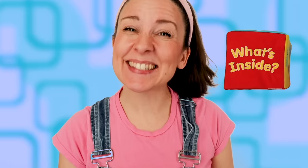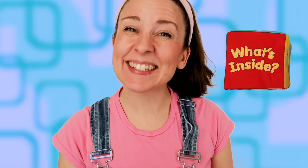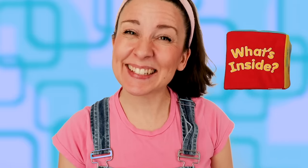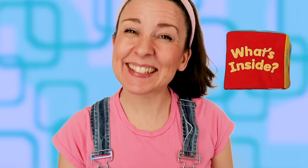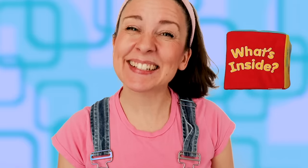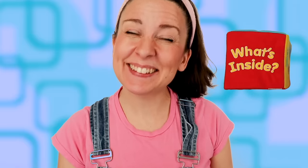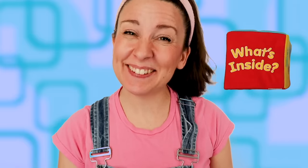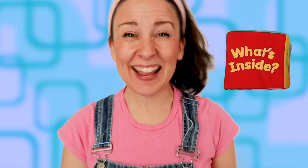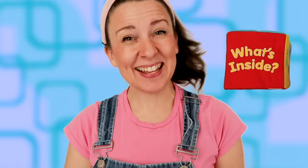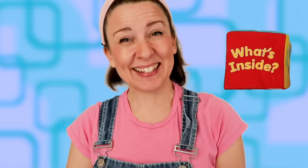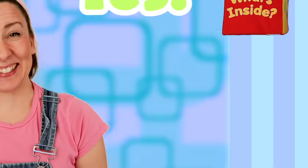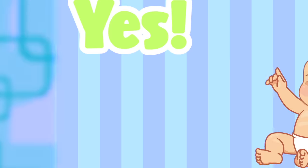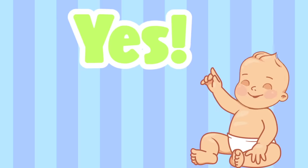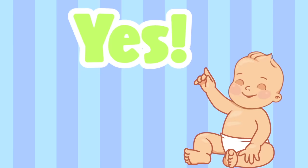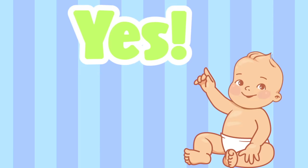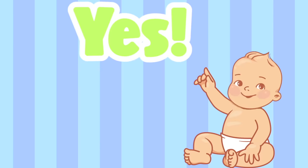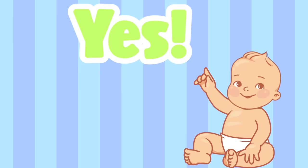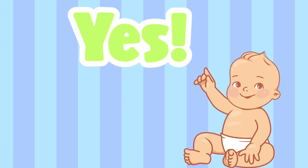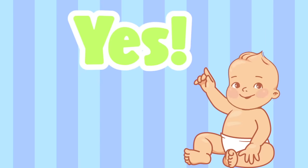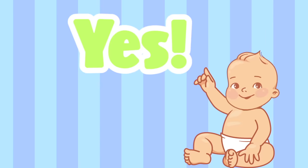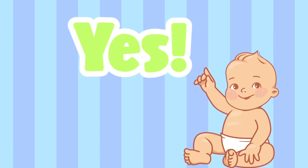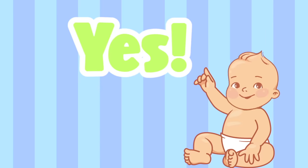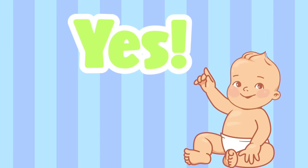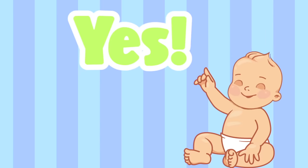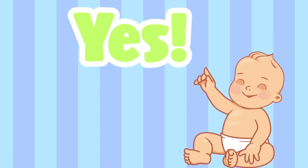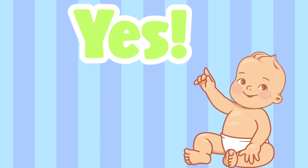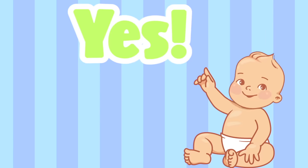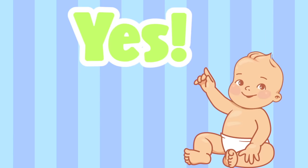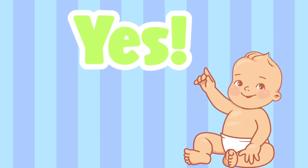Yes? Great!